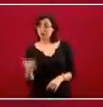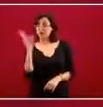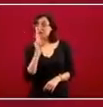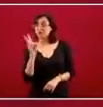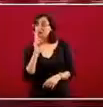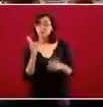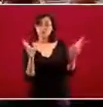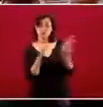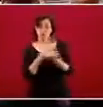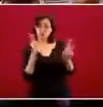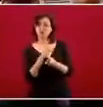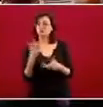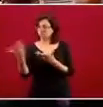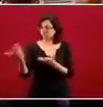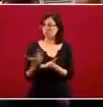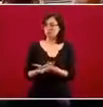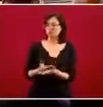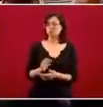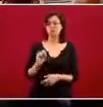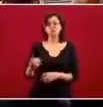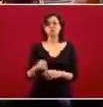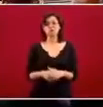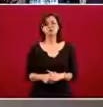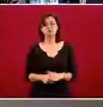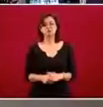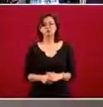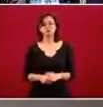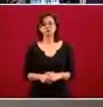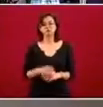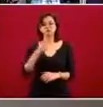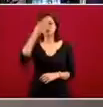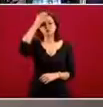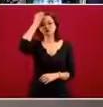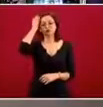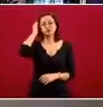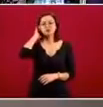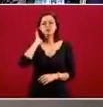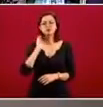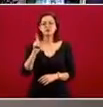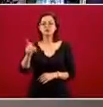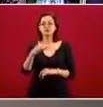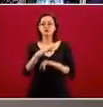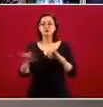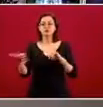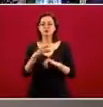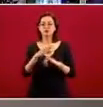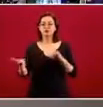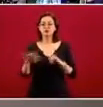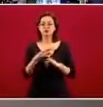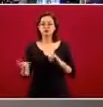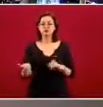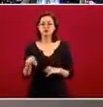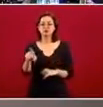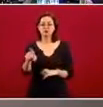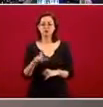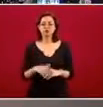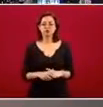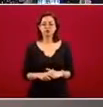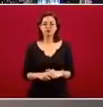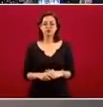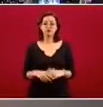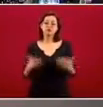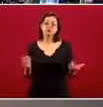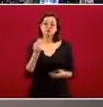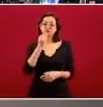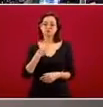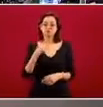So anyone who knows any person or institution or group that has a real possibility of addressing this issue, please put them in touch with us.